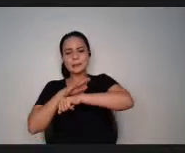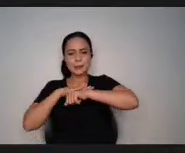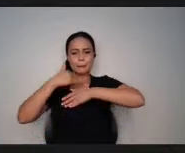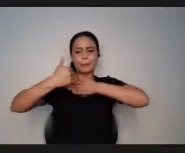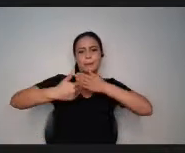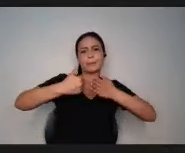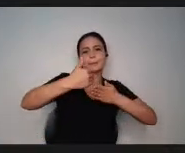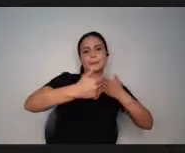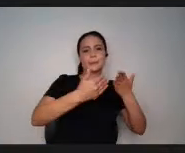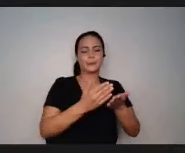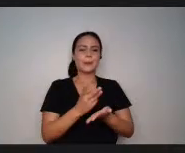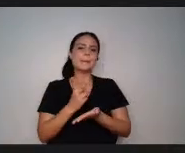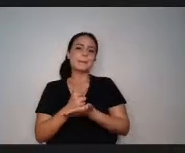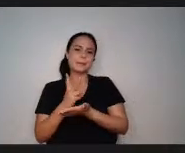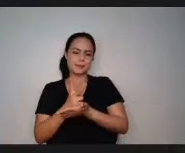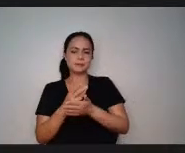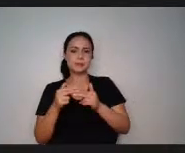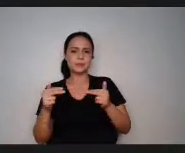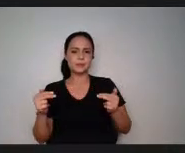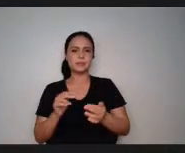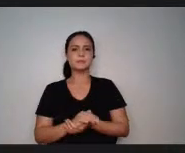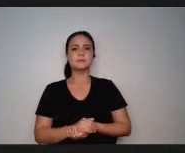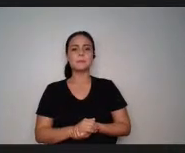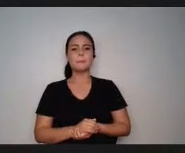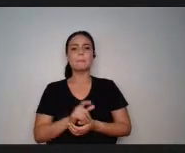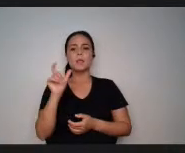he is not able to do it and he has to go back.